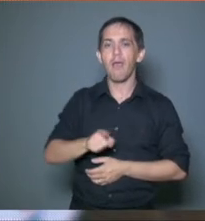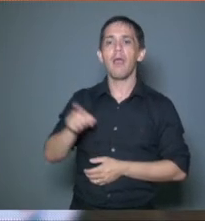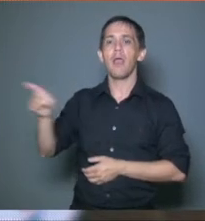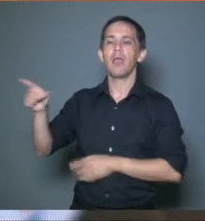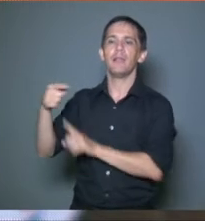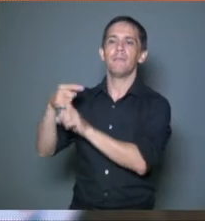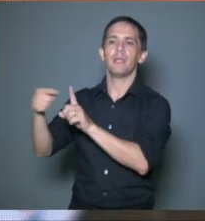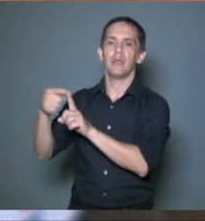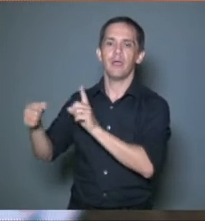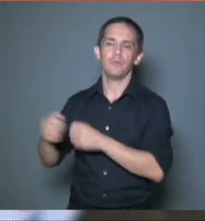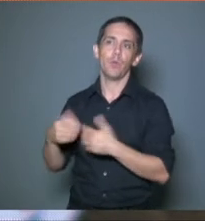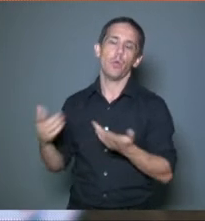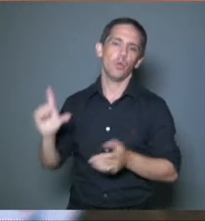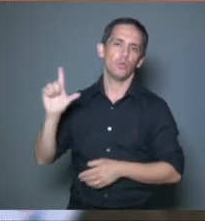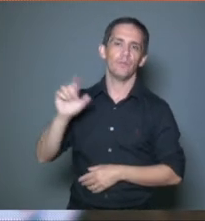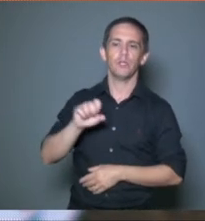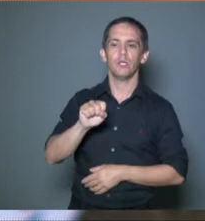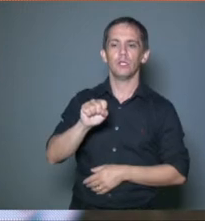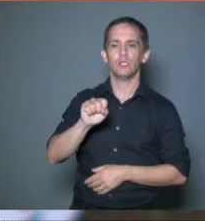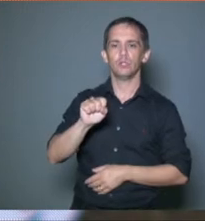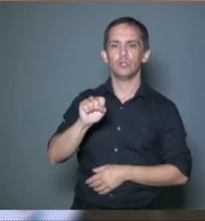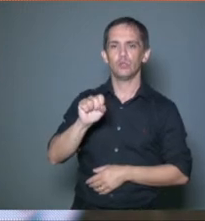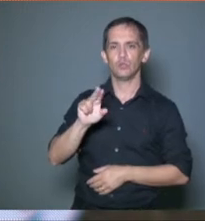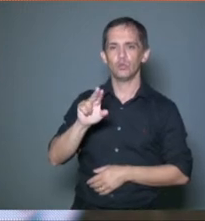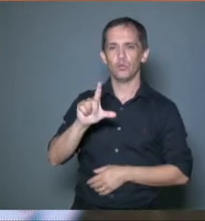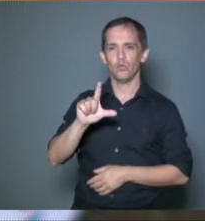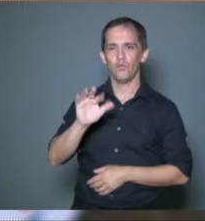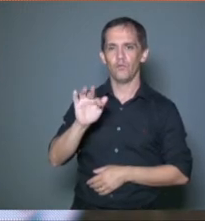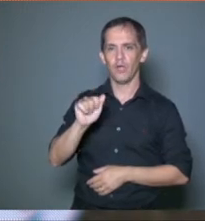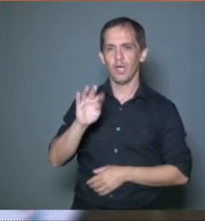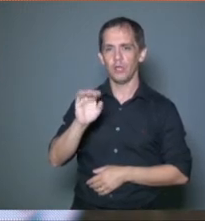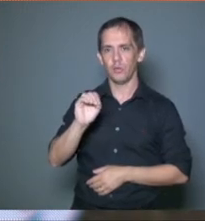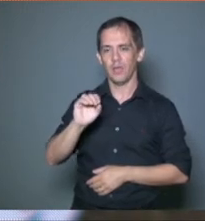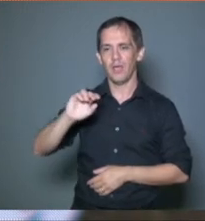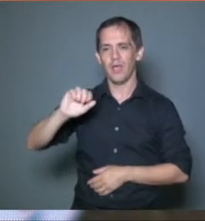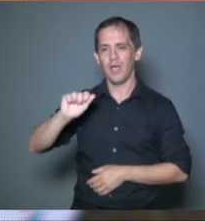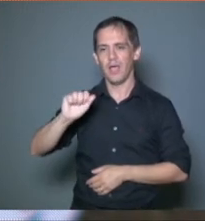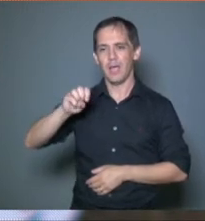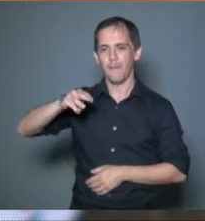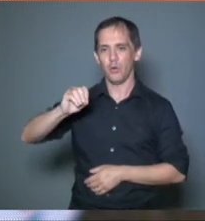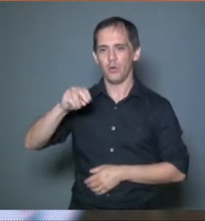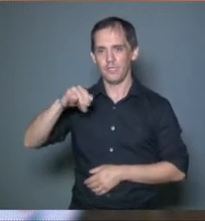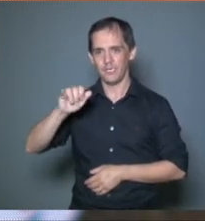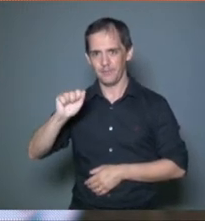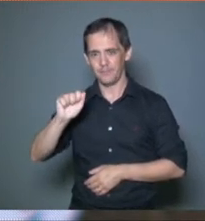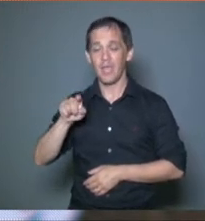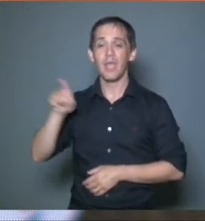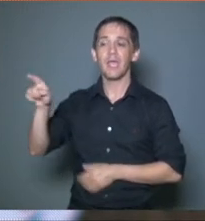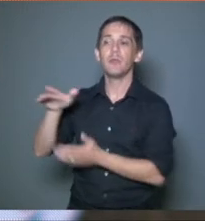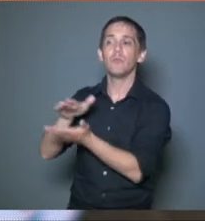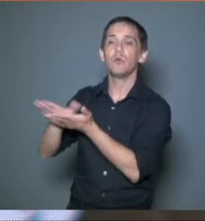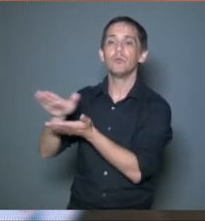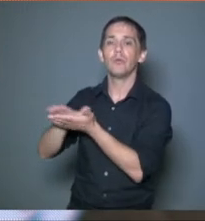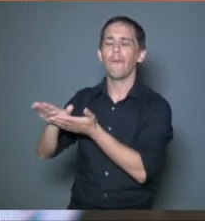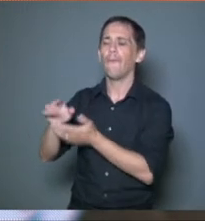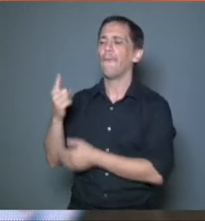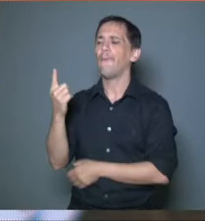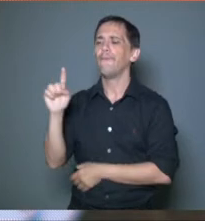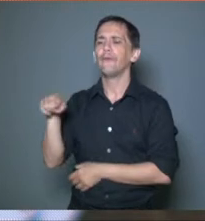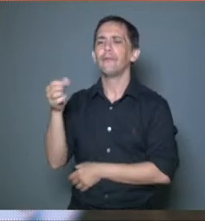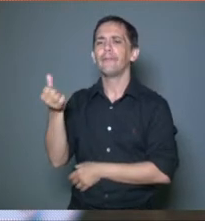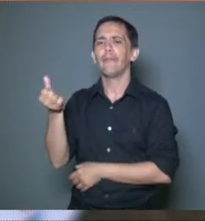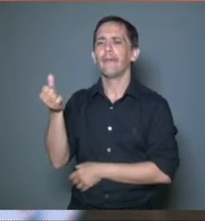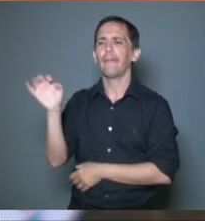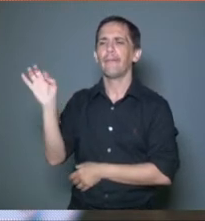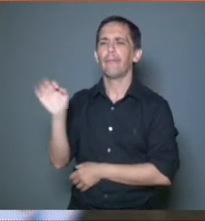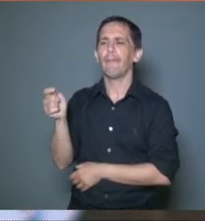they produce 50%. Ammonium sulfate, out of the 20 million the world produces, they produce